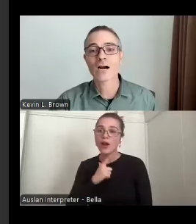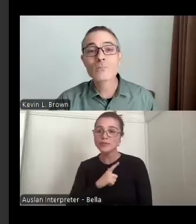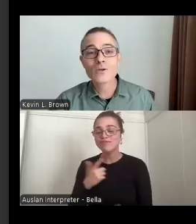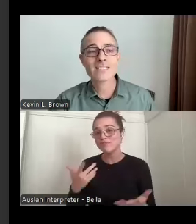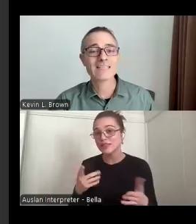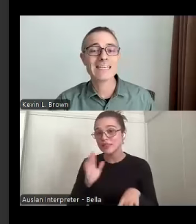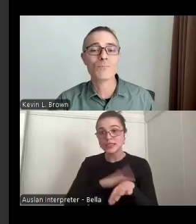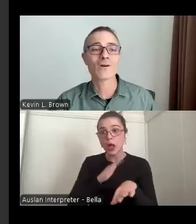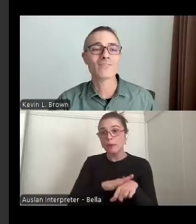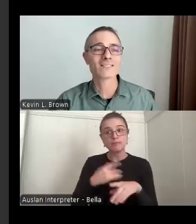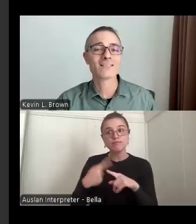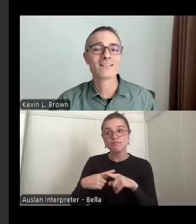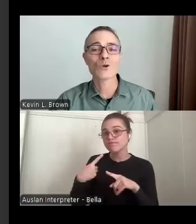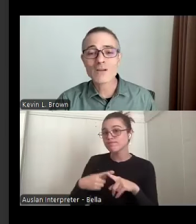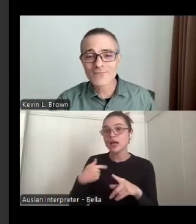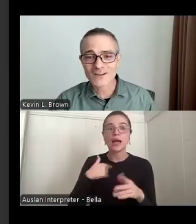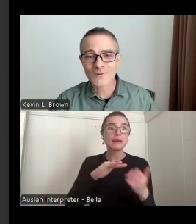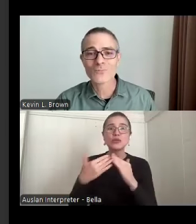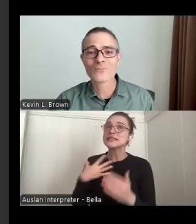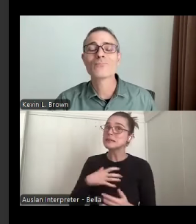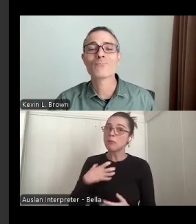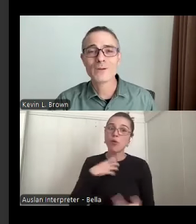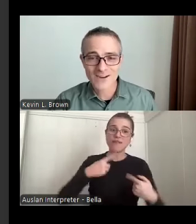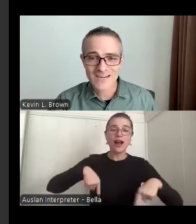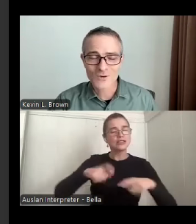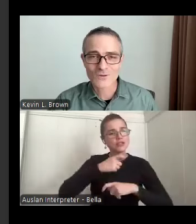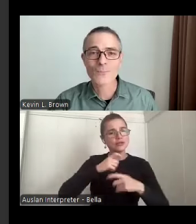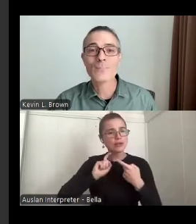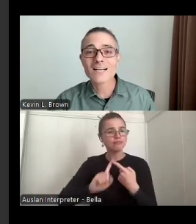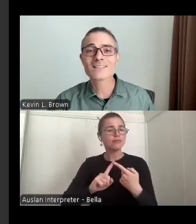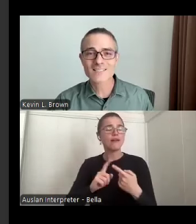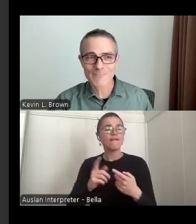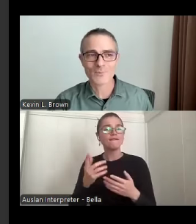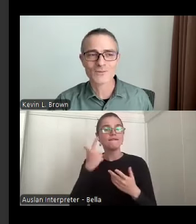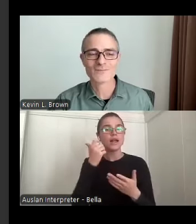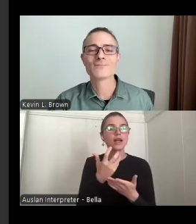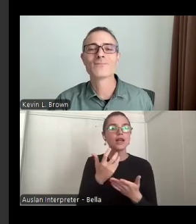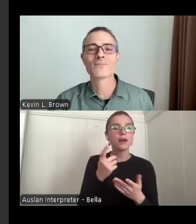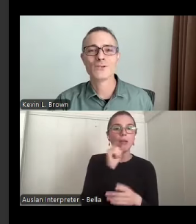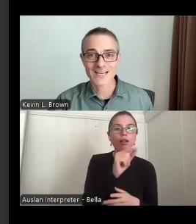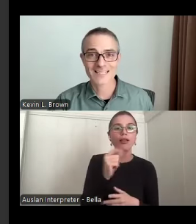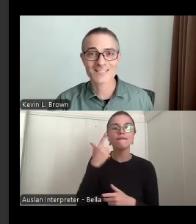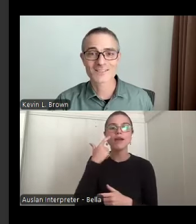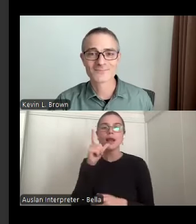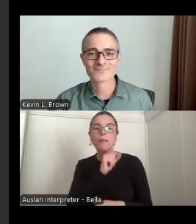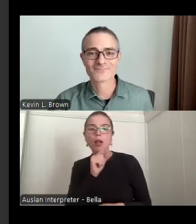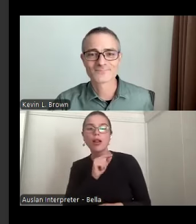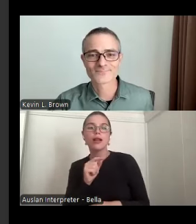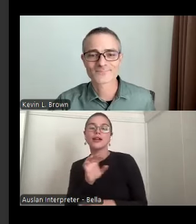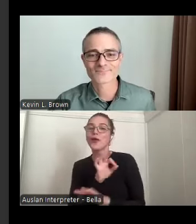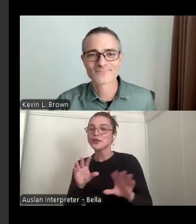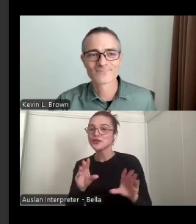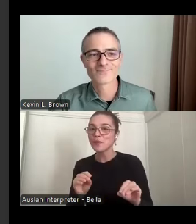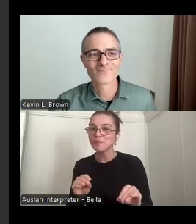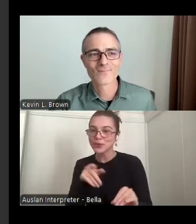Our communities need more of us. So be fundable, be findable, be unstoppable. You've got this.